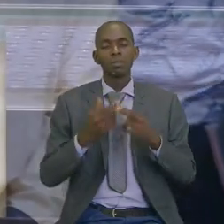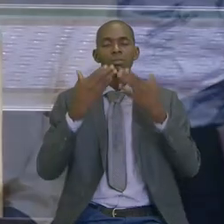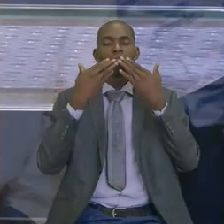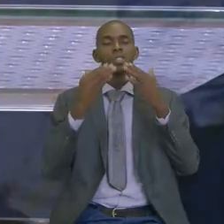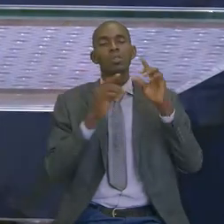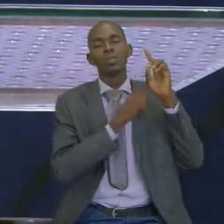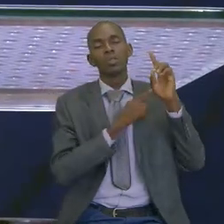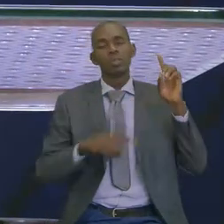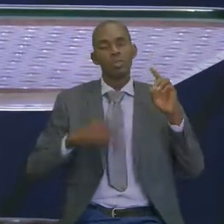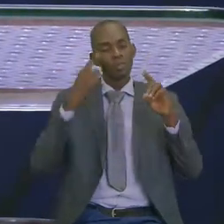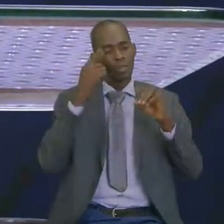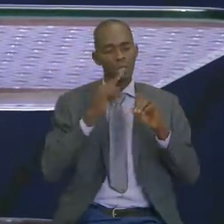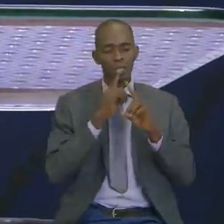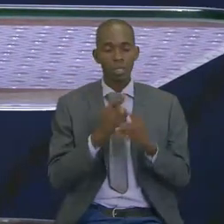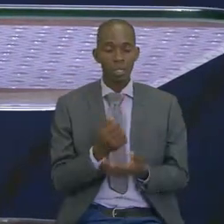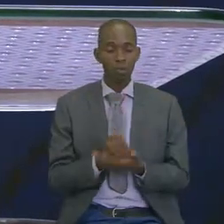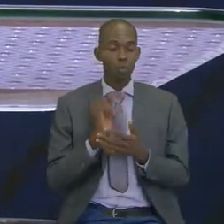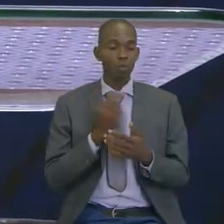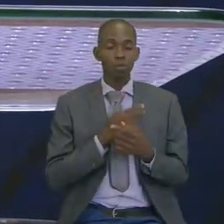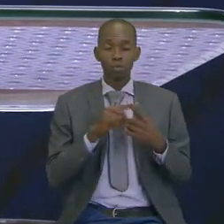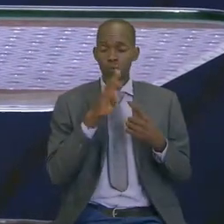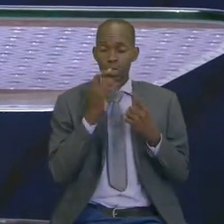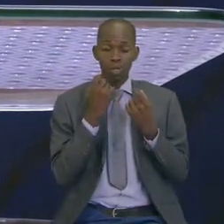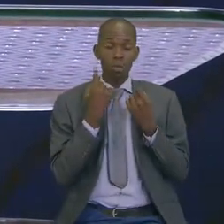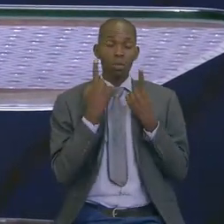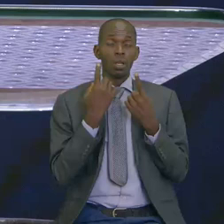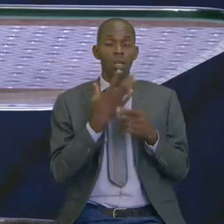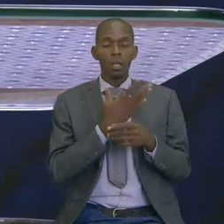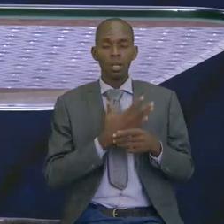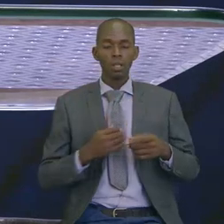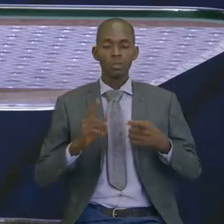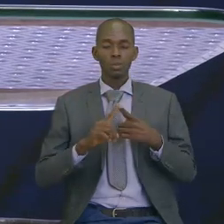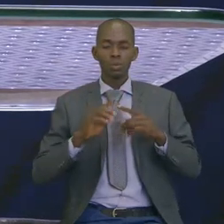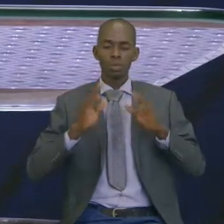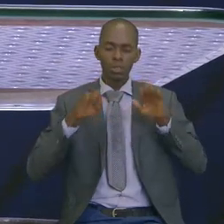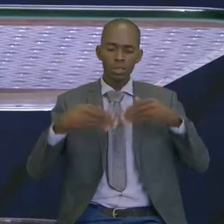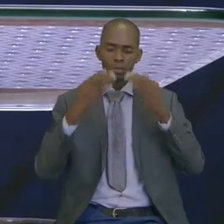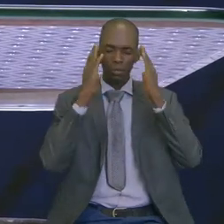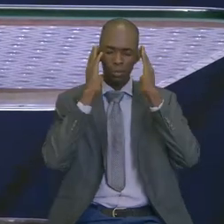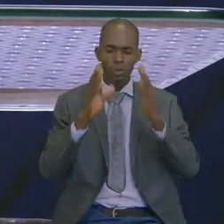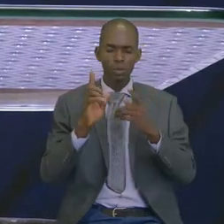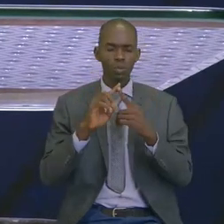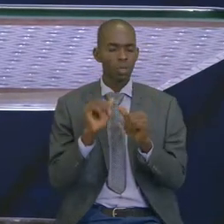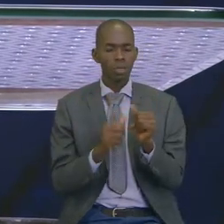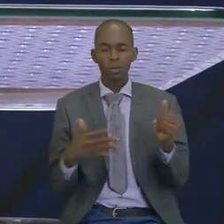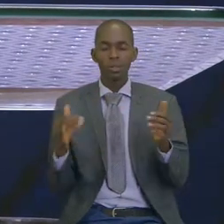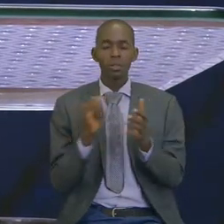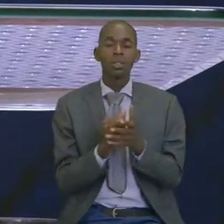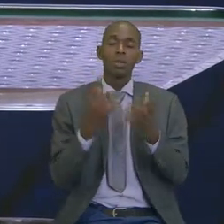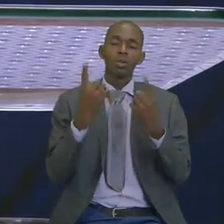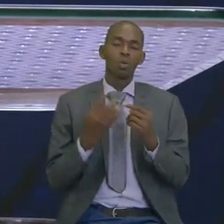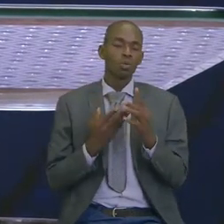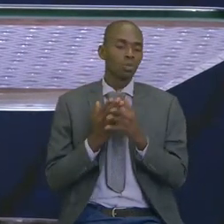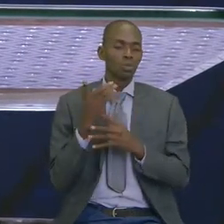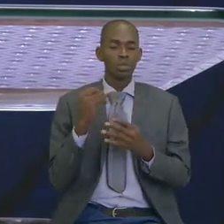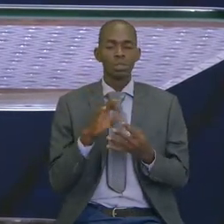the answer. Keep us awake and keep us paying attention to everything that comes through the Spirit